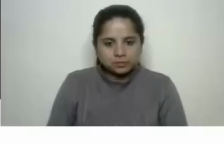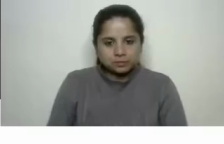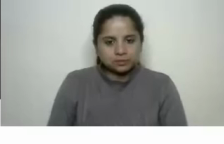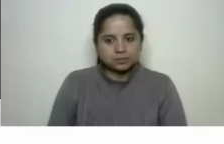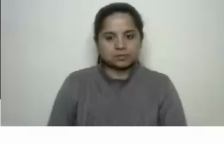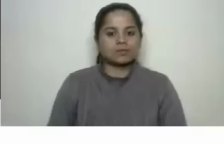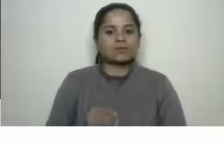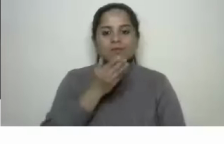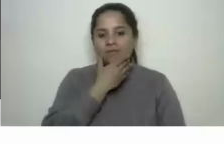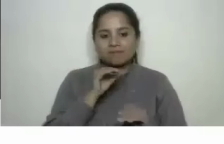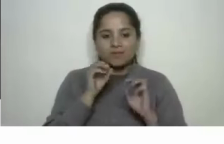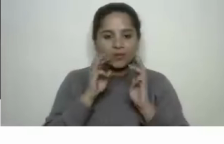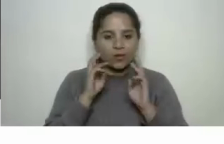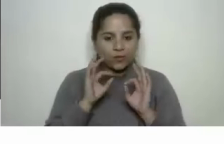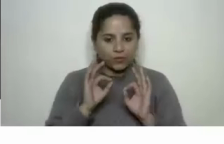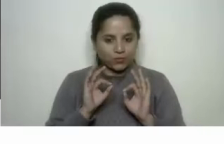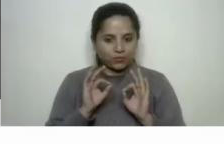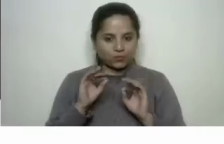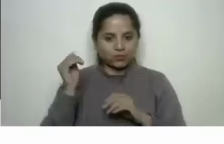Wow, wow.